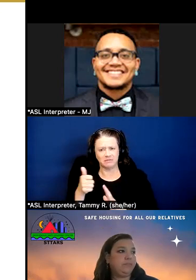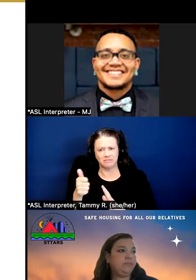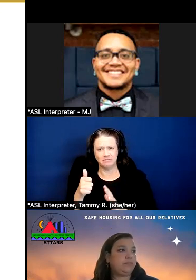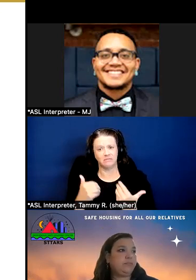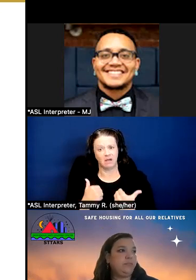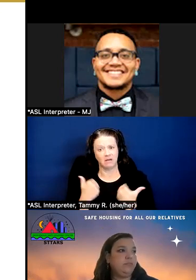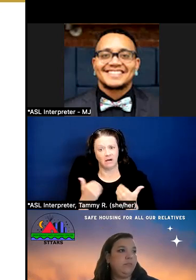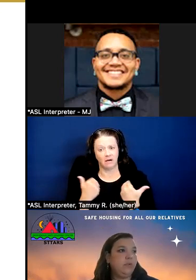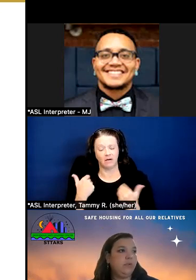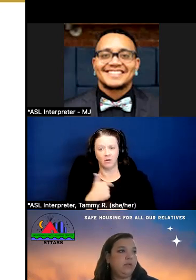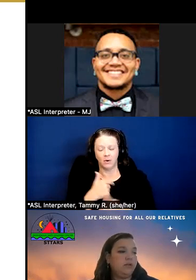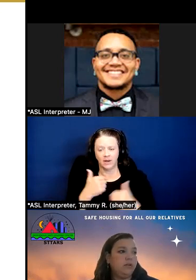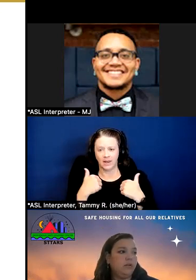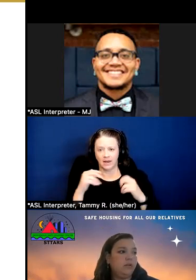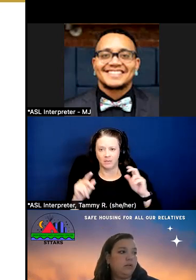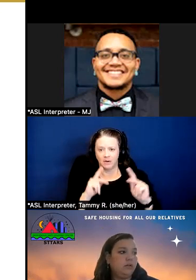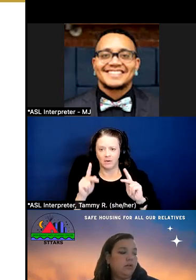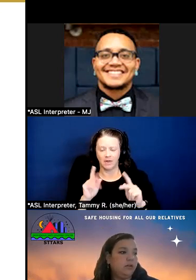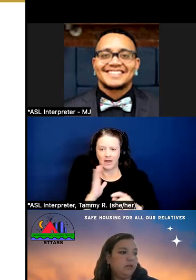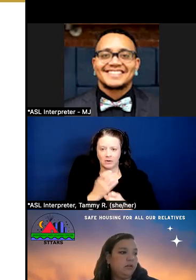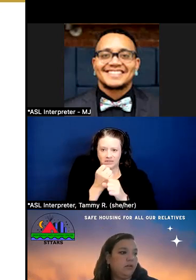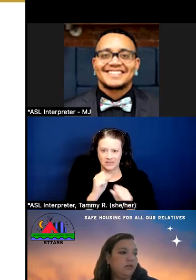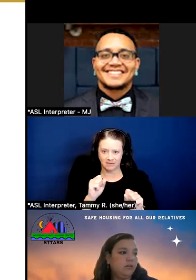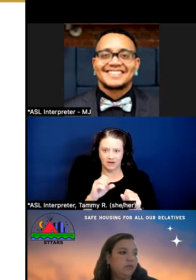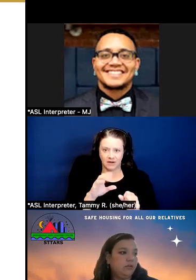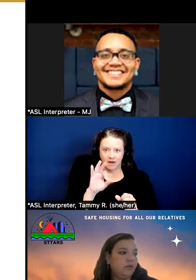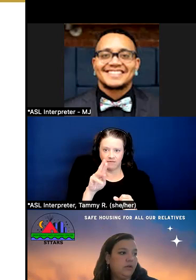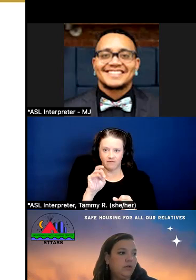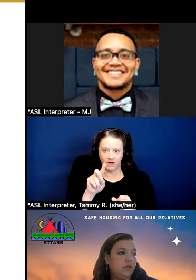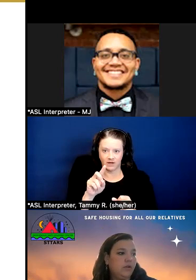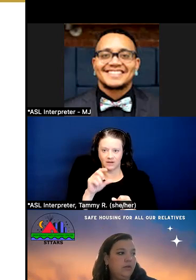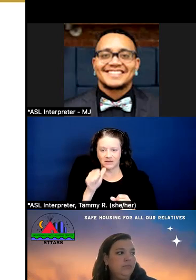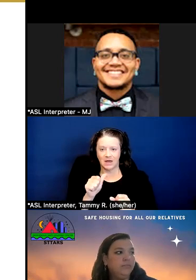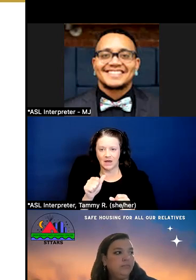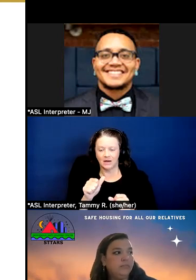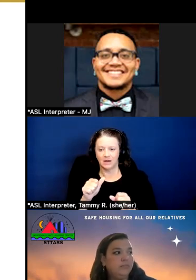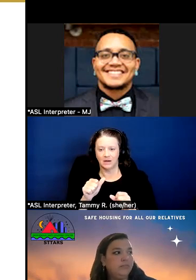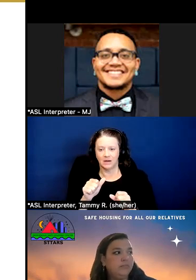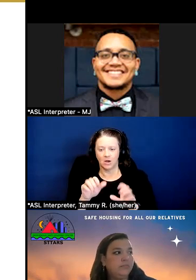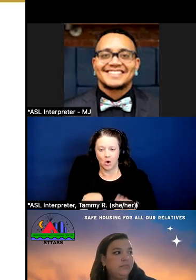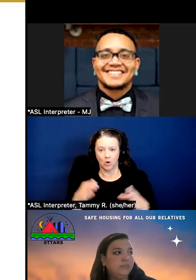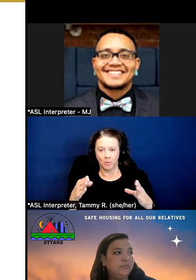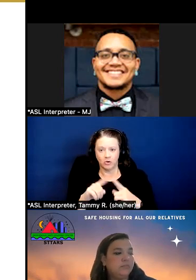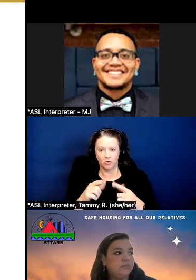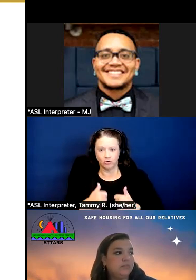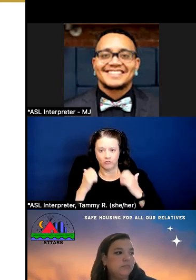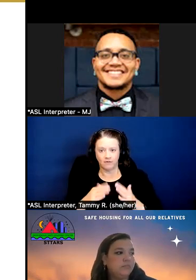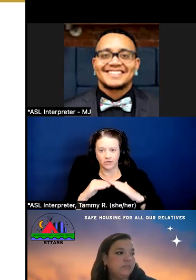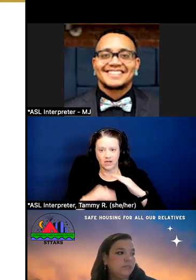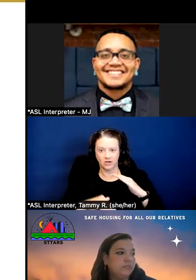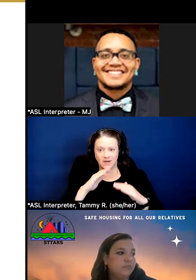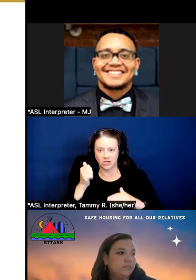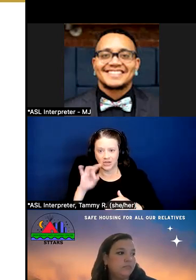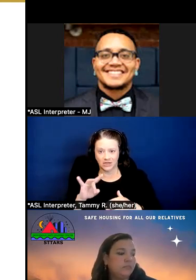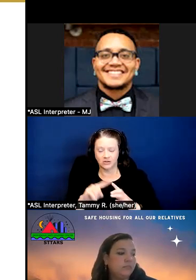We had folks from, our safety fund is not currently open to survivors under the age of 18, but the sample for